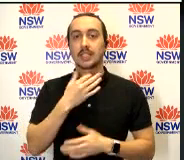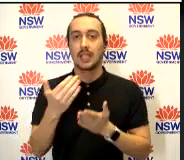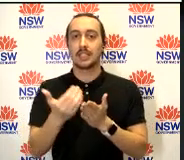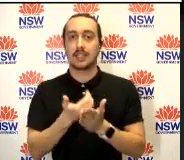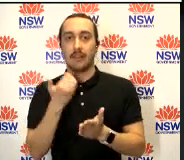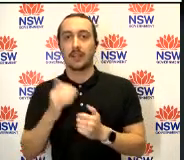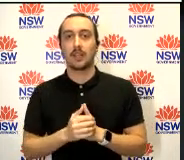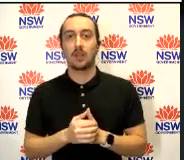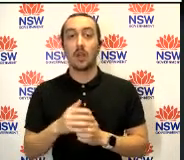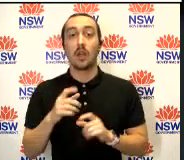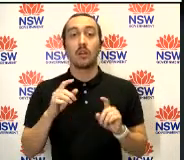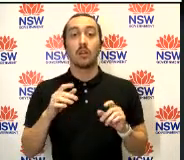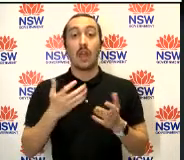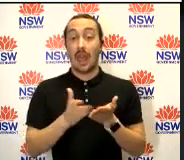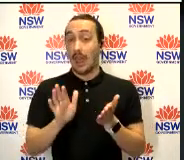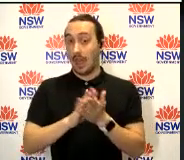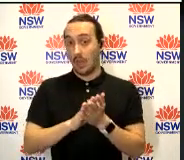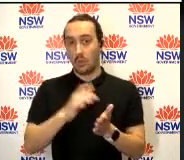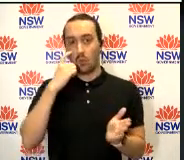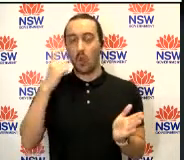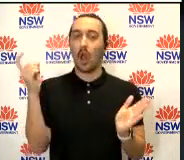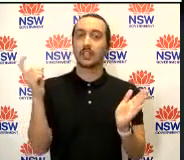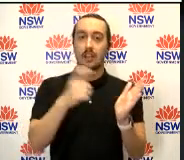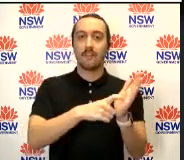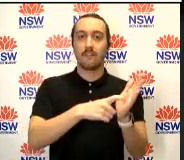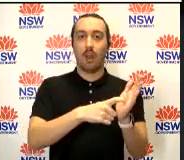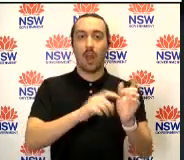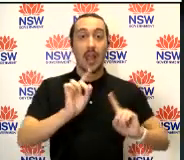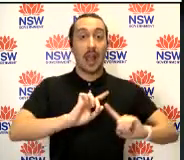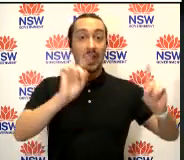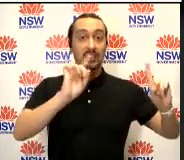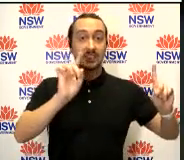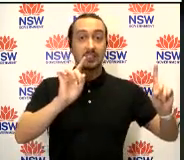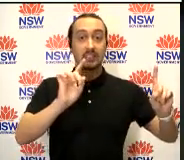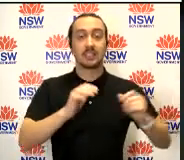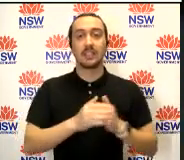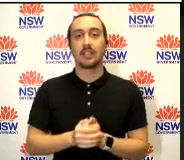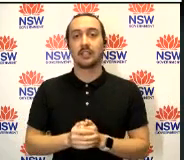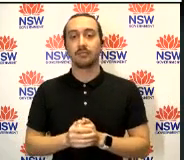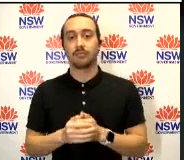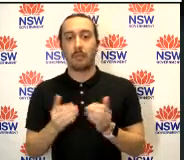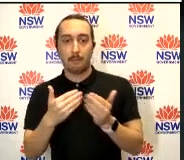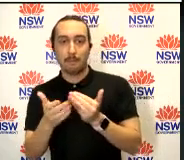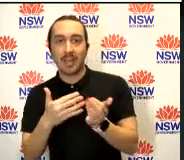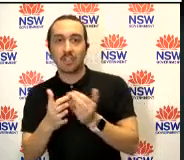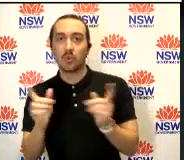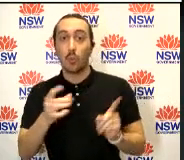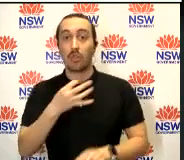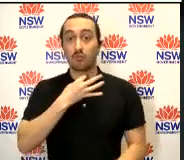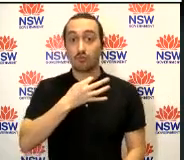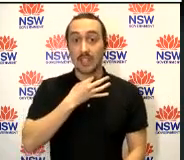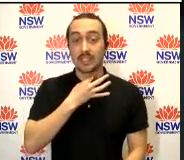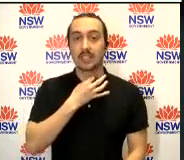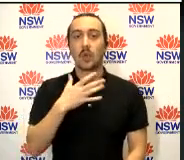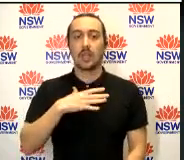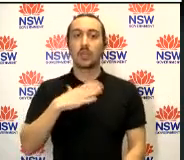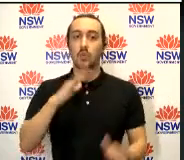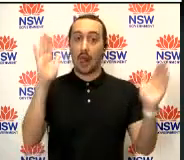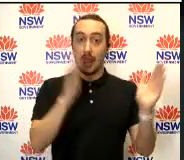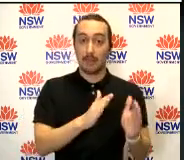Identify the hazards, managing the risk to health and safety by firstly eliminating the risk or by using a hierarchy